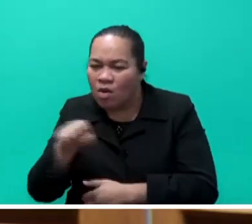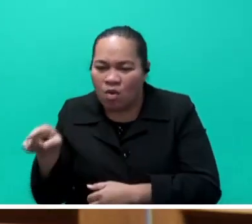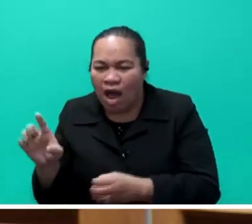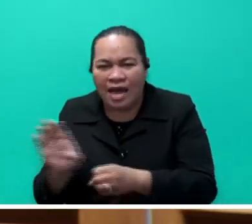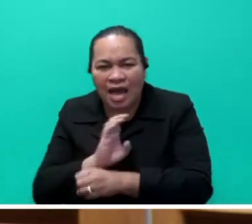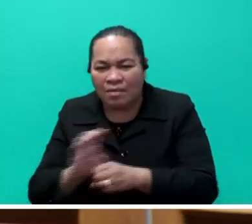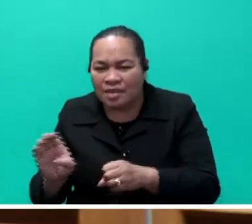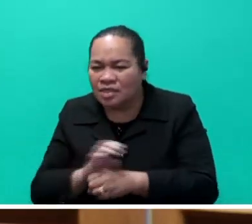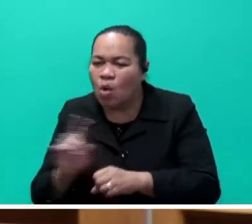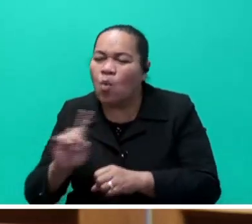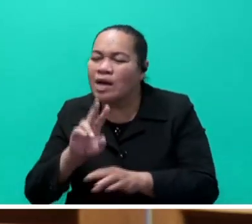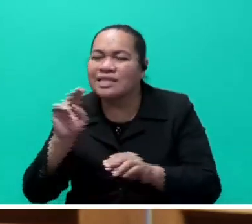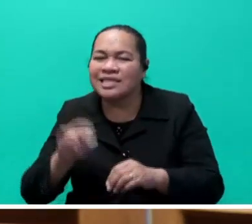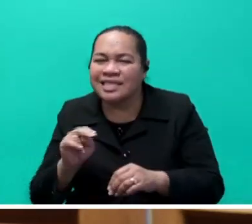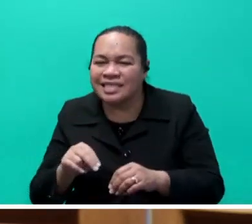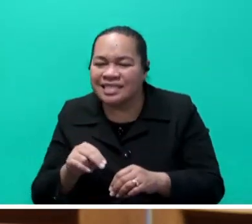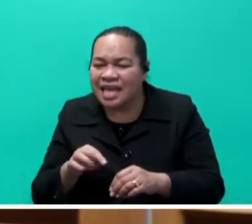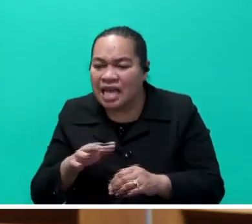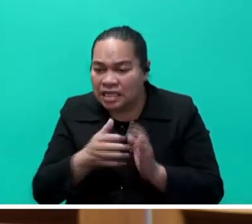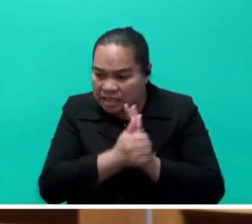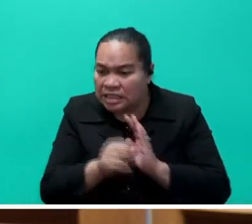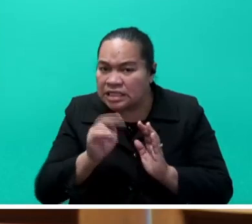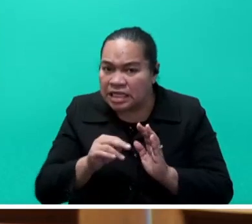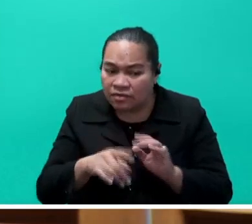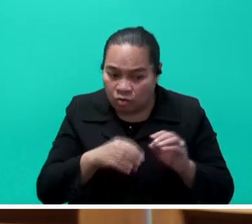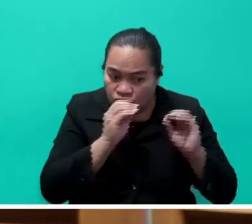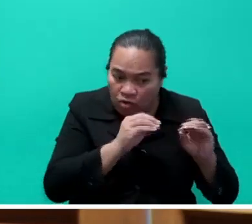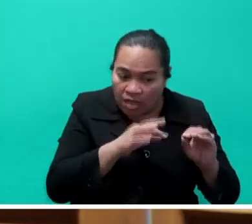and also identify where our strengths and weaknesses lie.